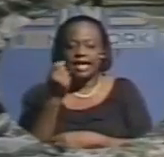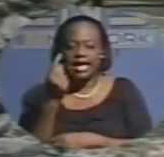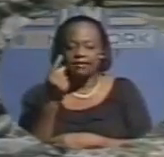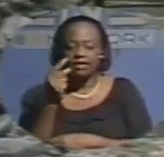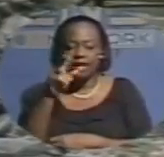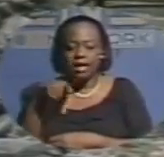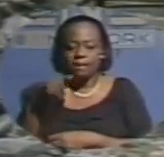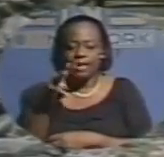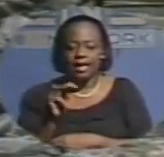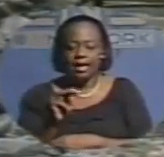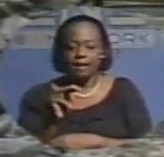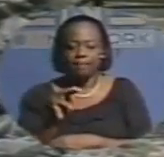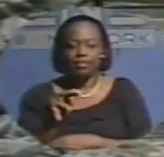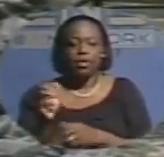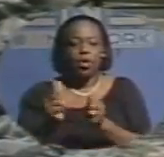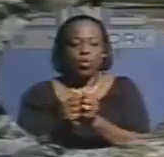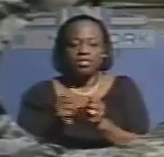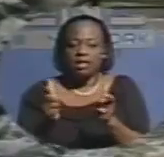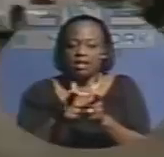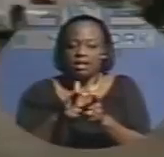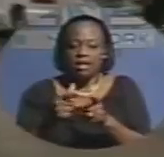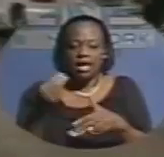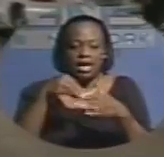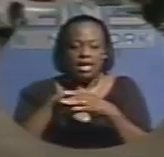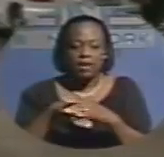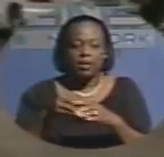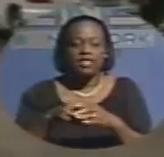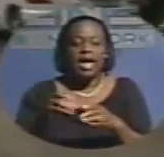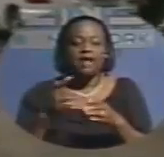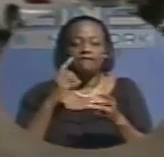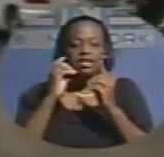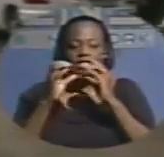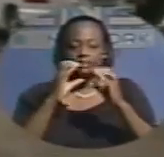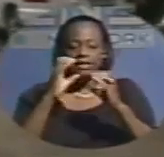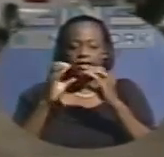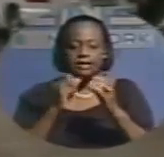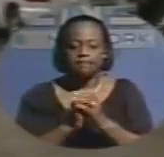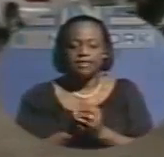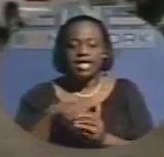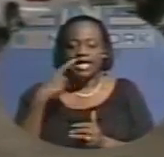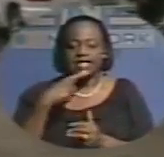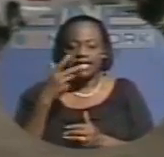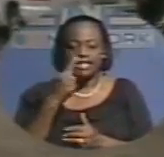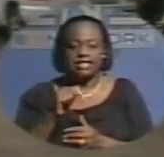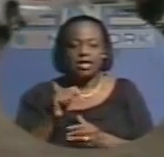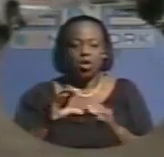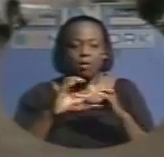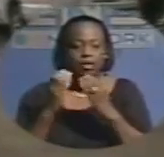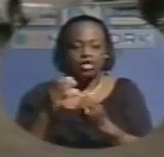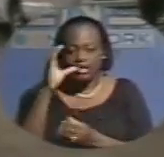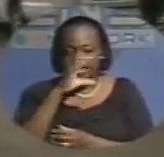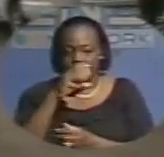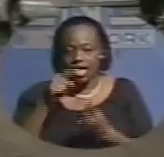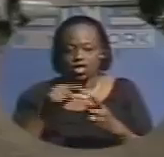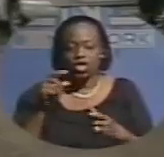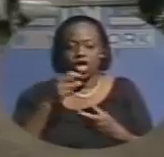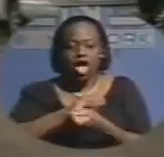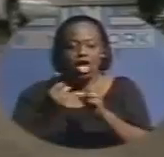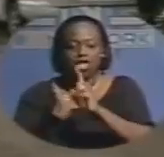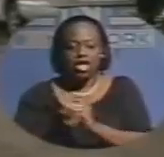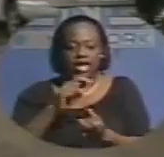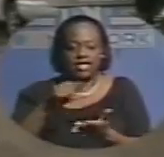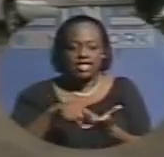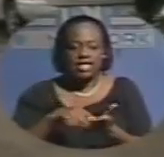no significant income from advertisement during this period. He says the corporation is seeking to change this with